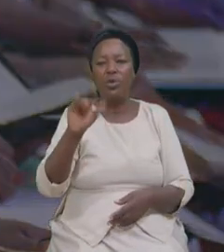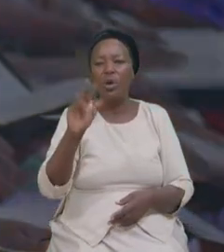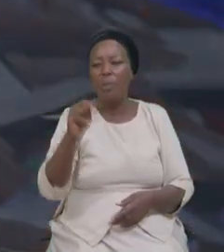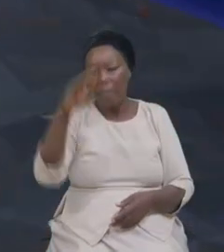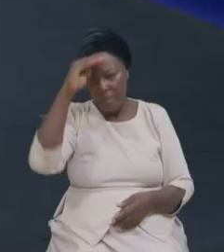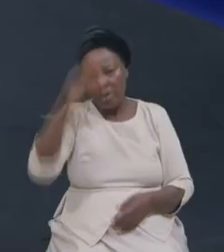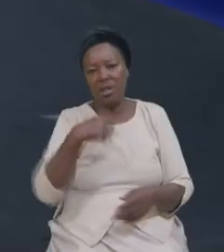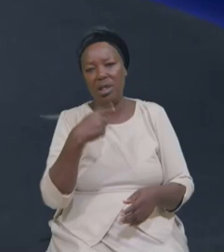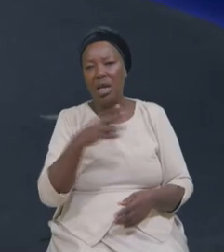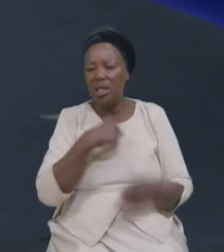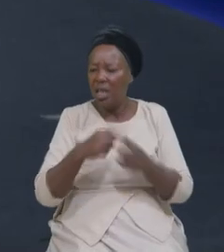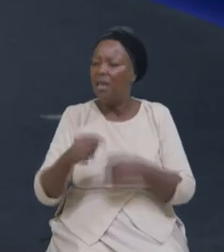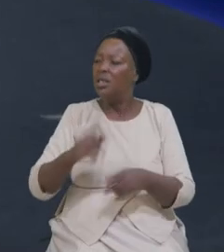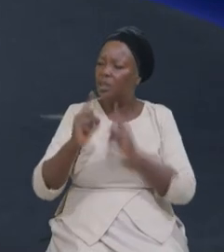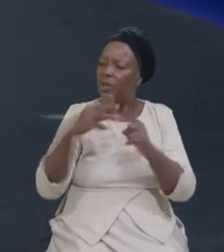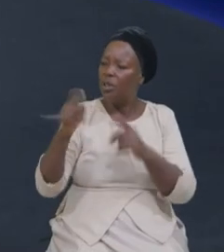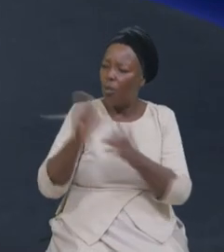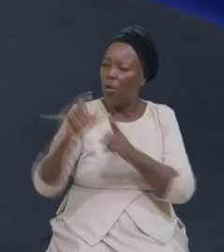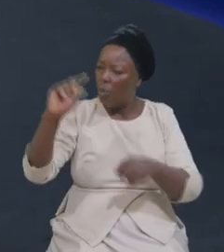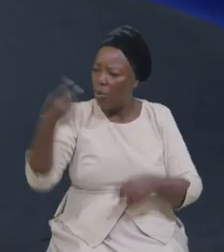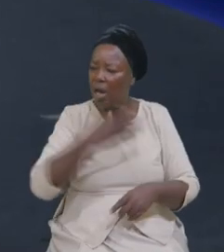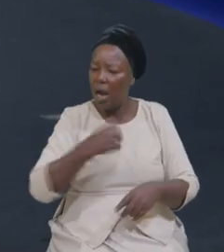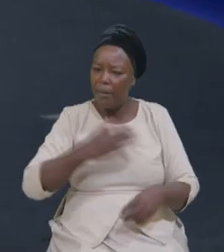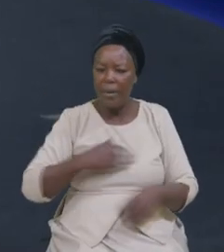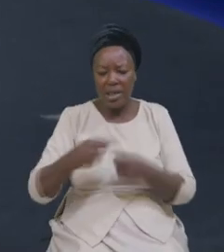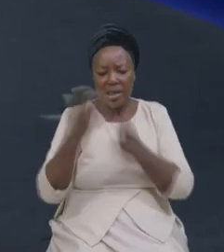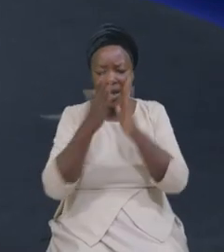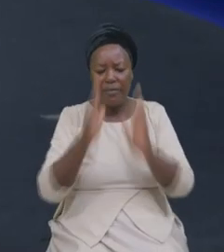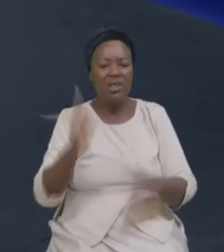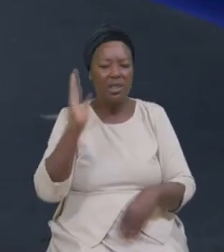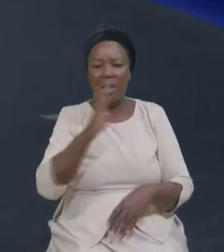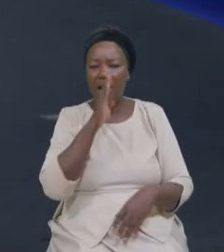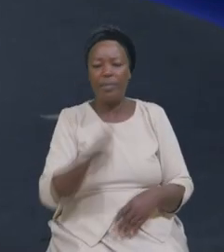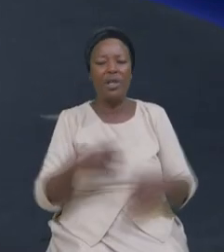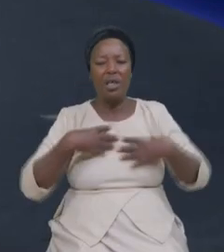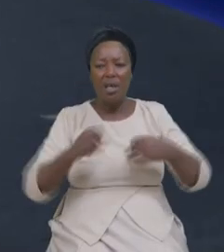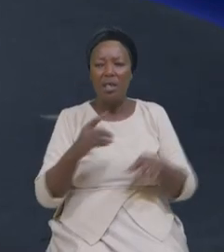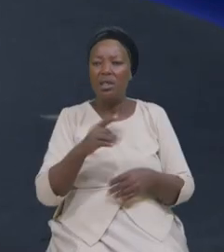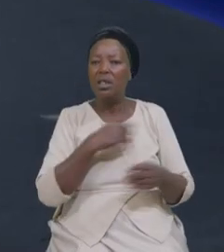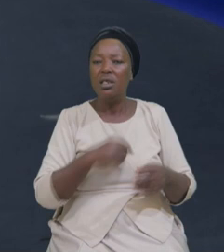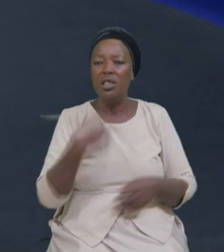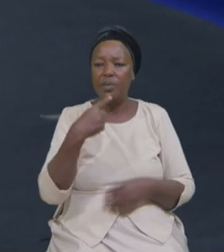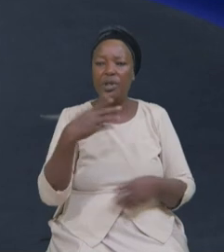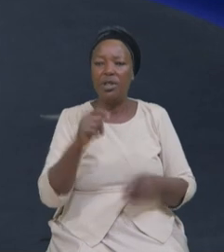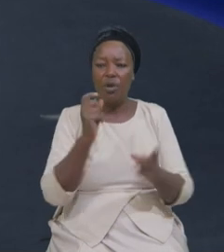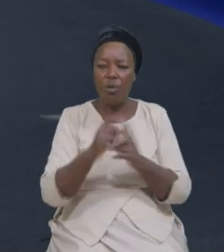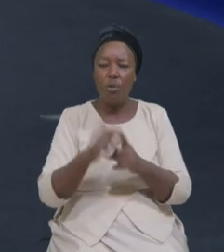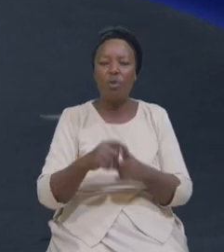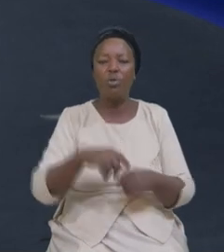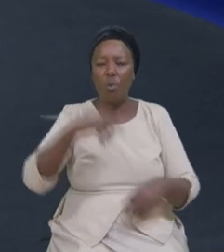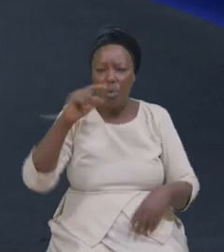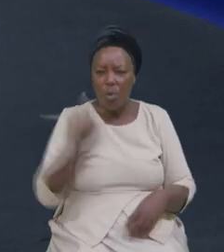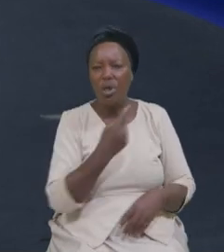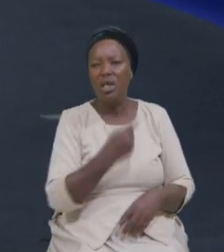word only, and my servant shall be healed. Speak the word only.